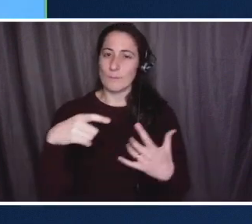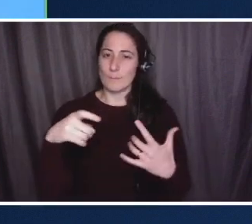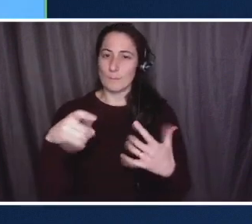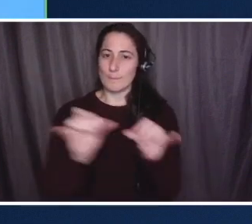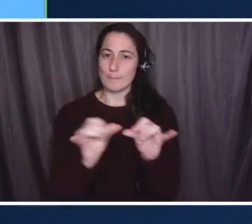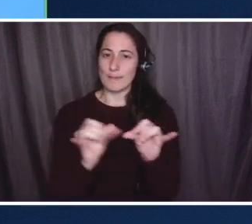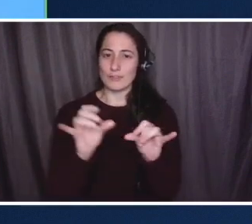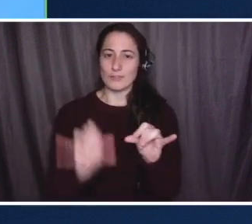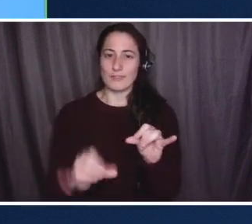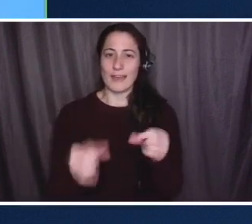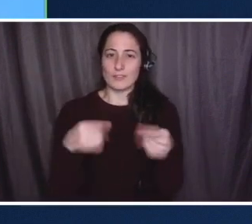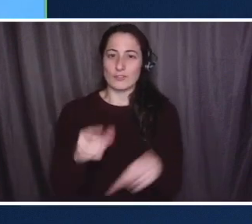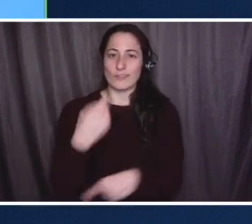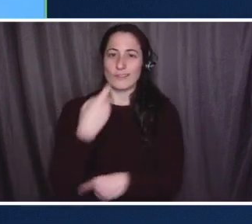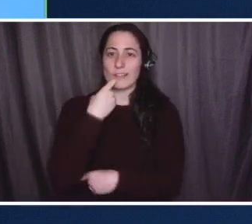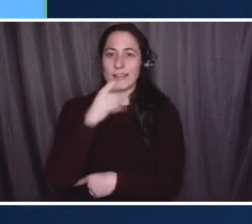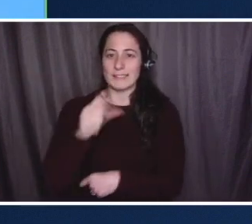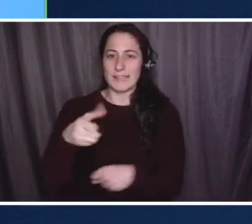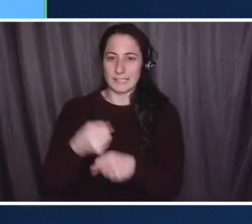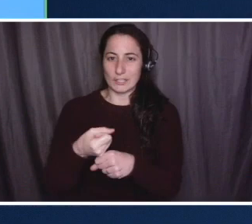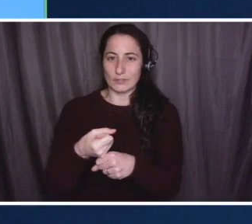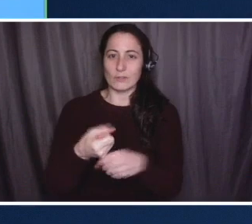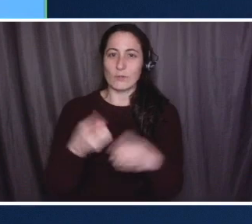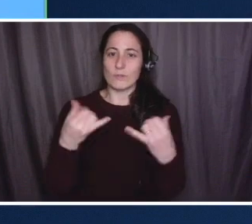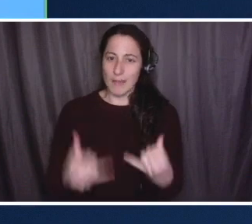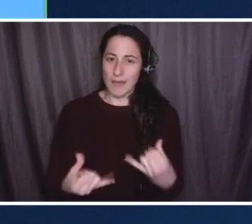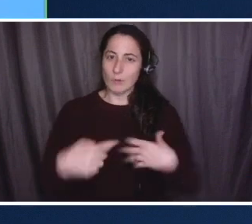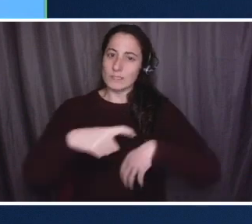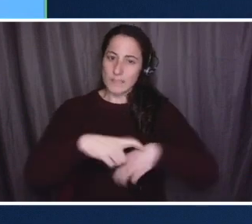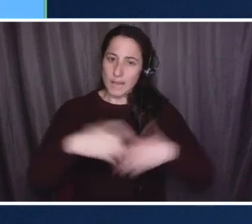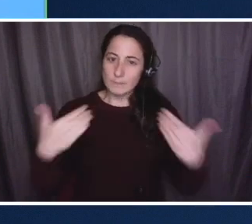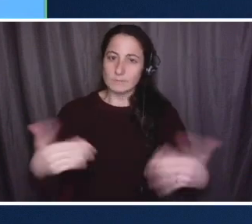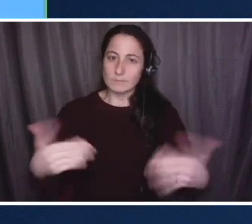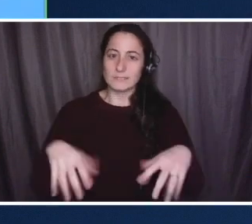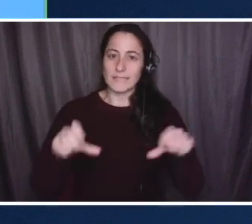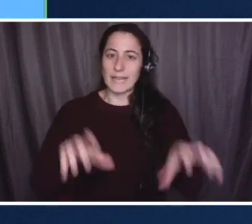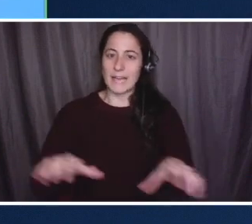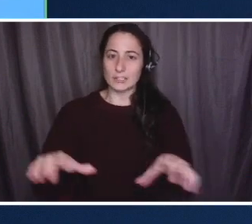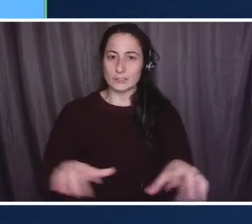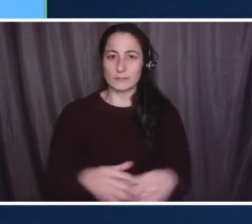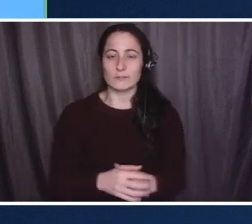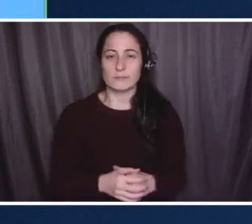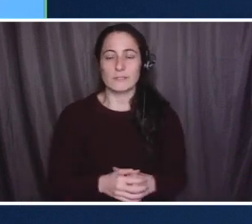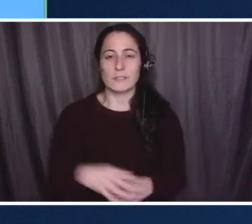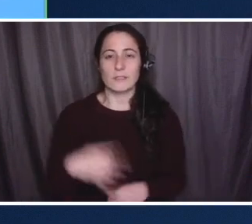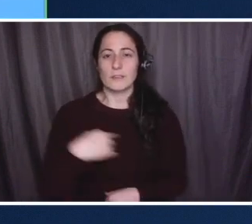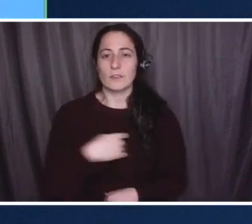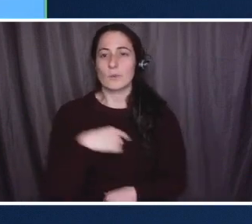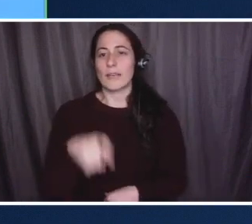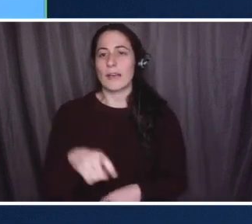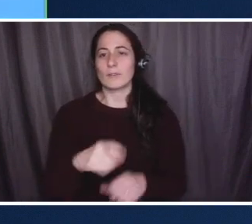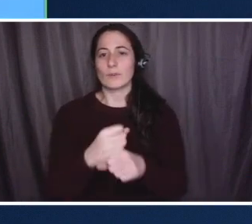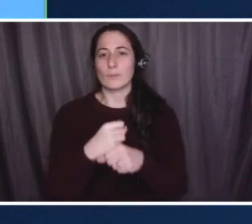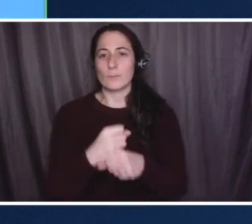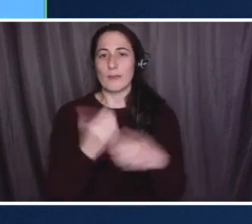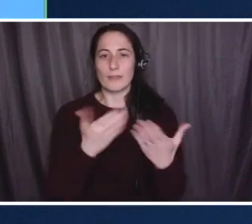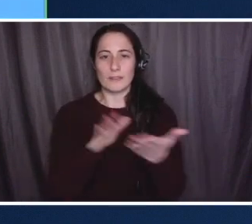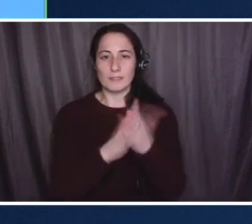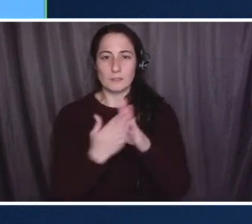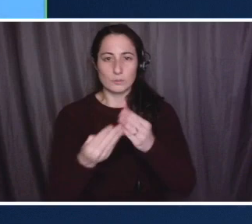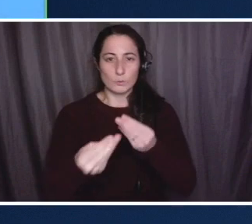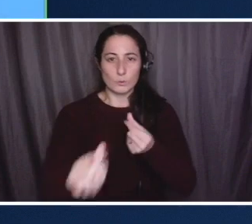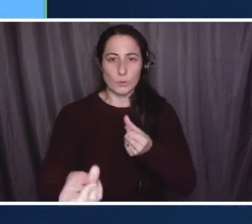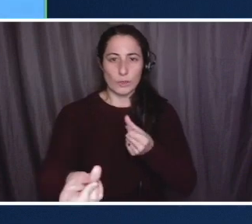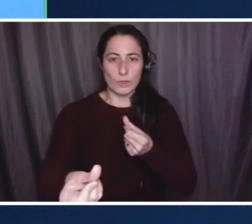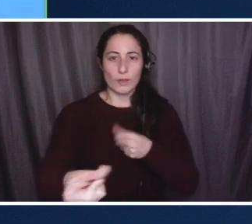decade. So it is high time to do something. We need to we need to make things move and to